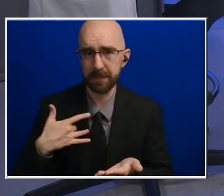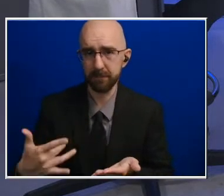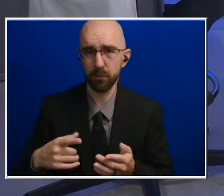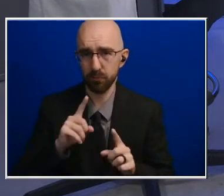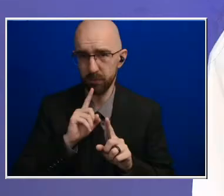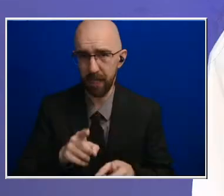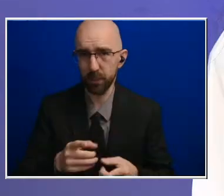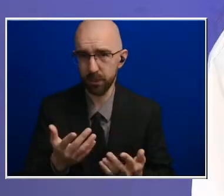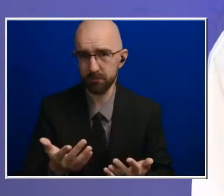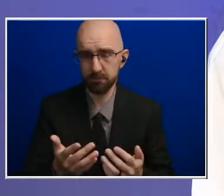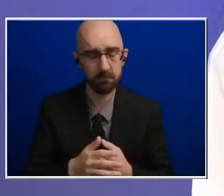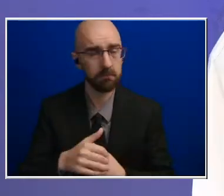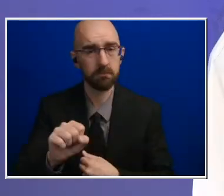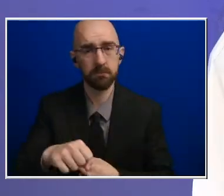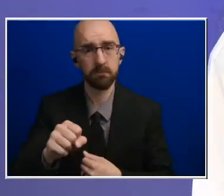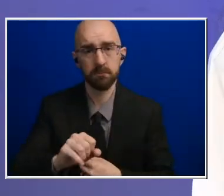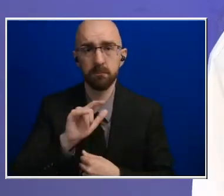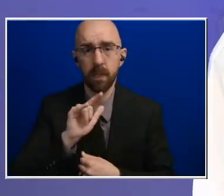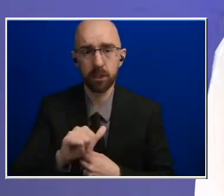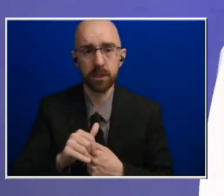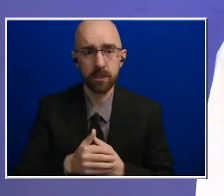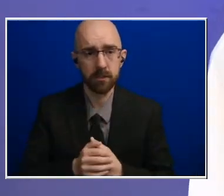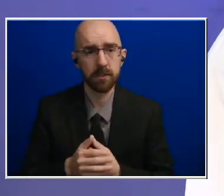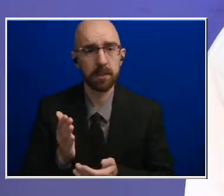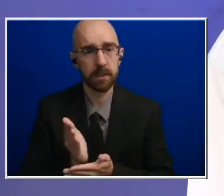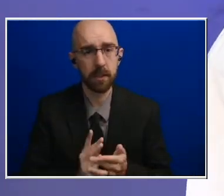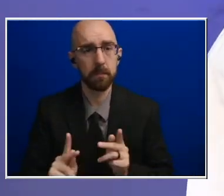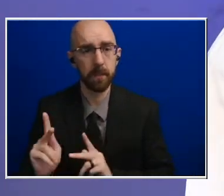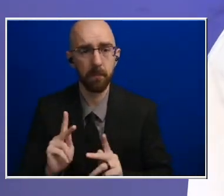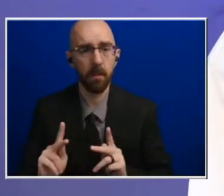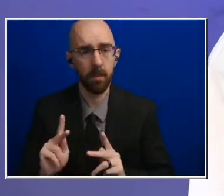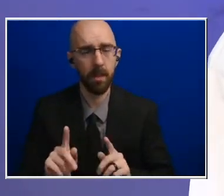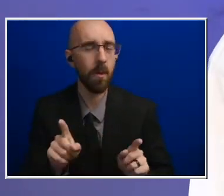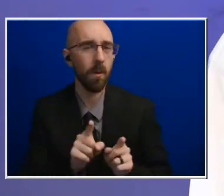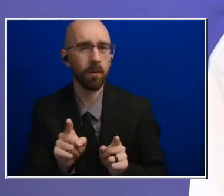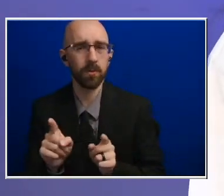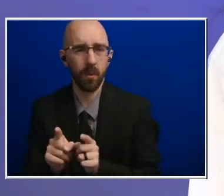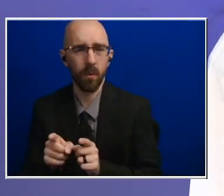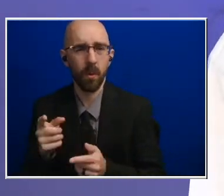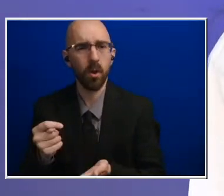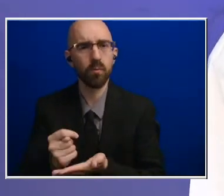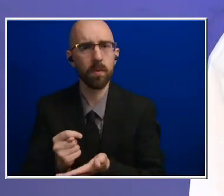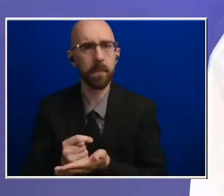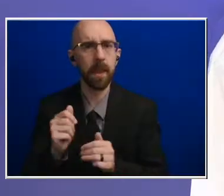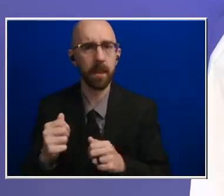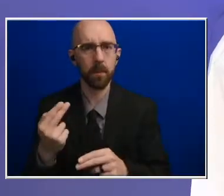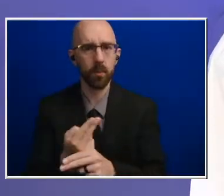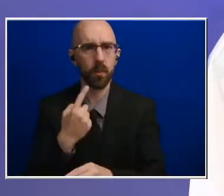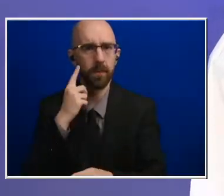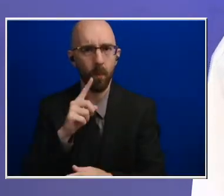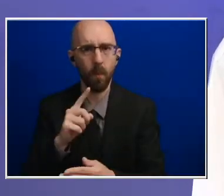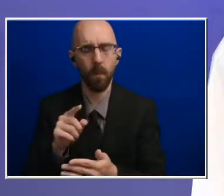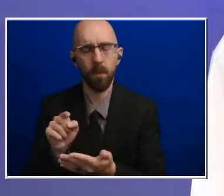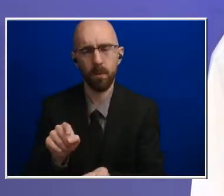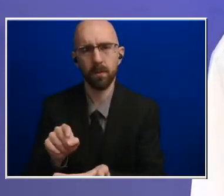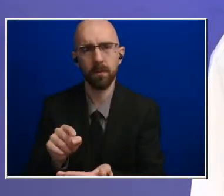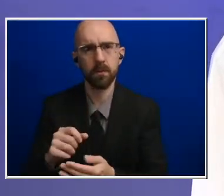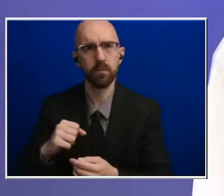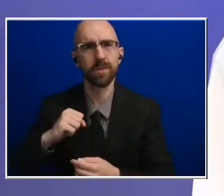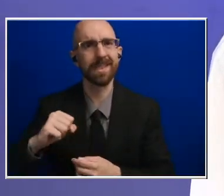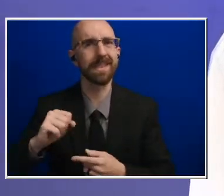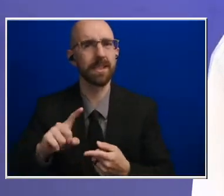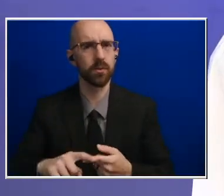Yes, actually, some people, it's also a treatment that can be used for treatment-resistant depression as